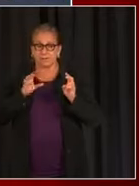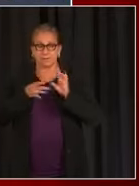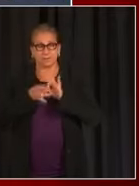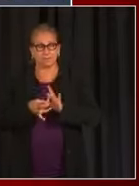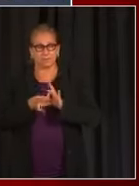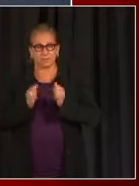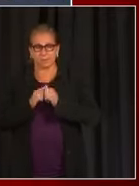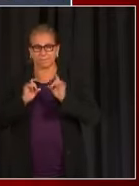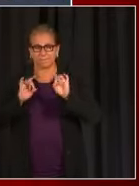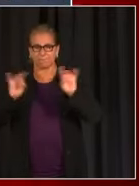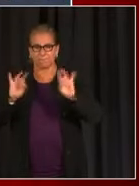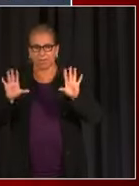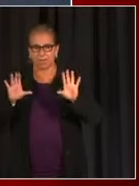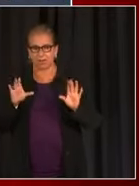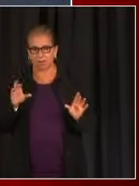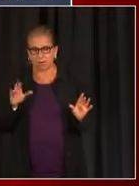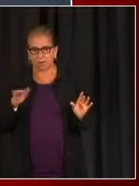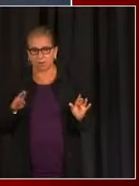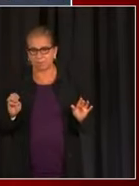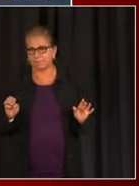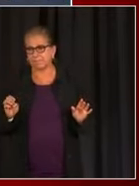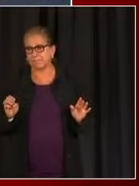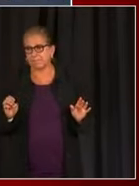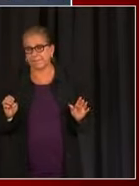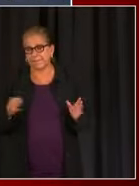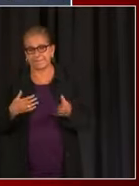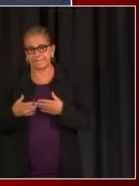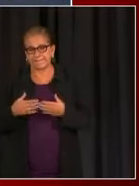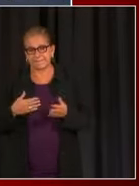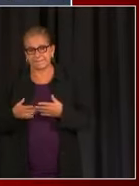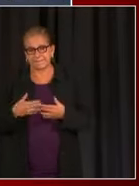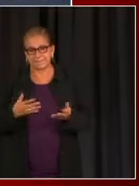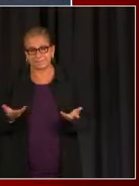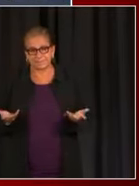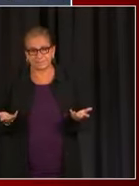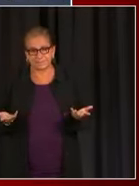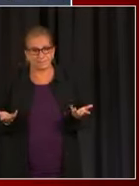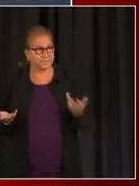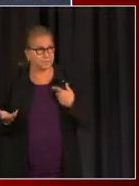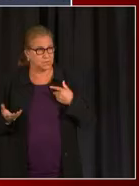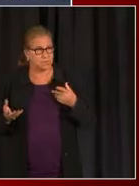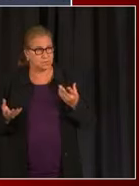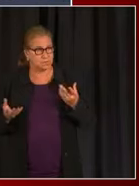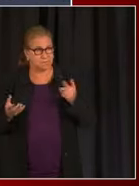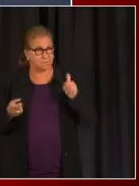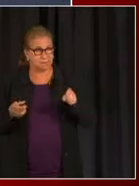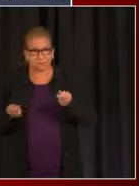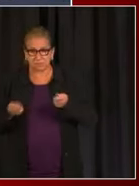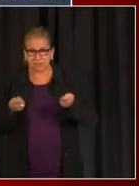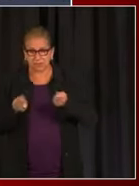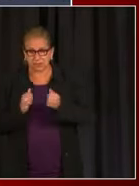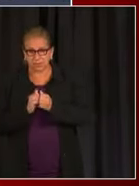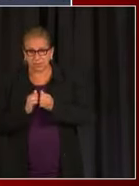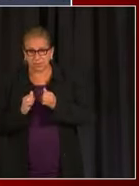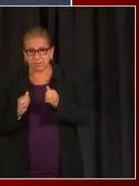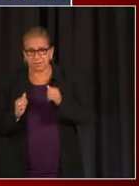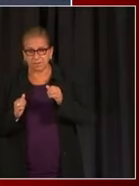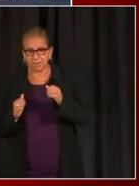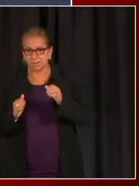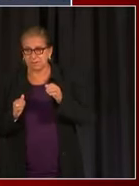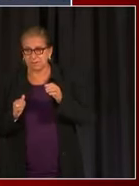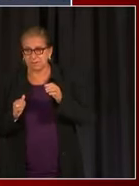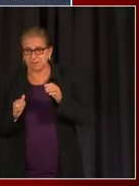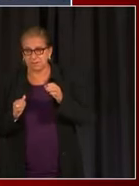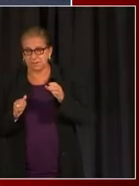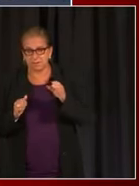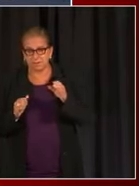are an independent agency. Doesn't matter that they're governed by the federal government or locally. They're independent. They're going by CDC guidelines.